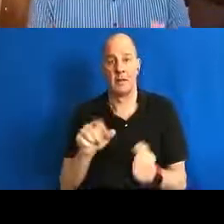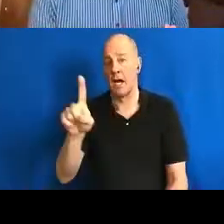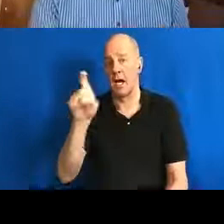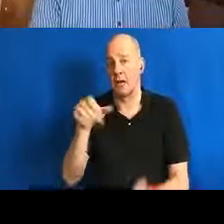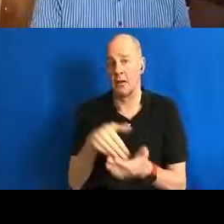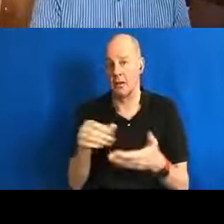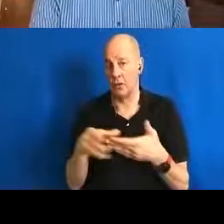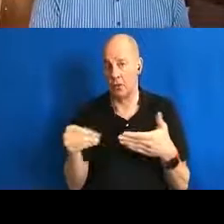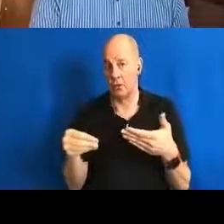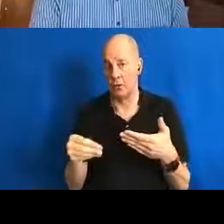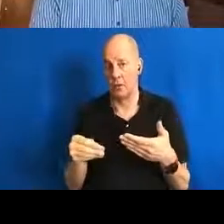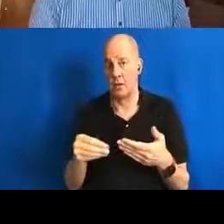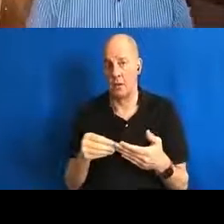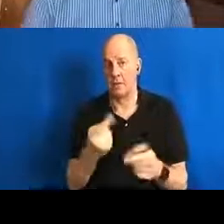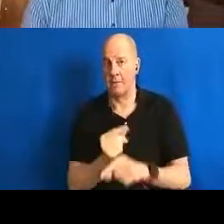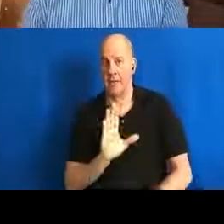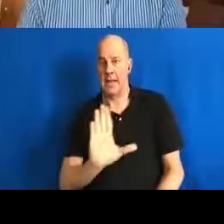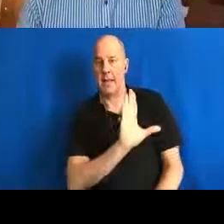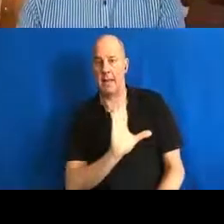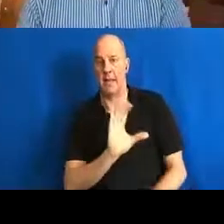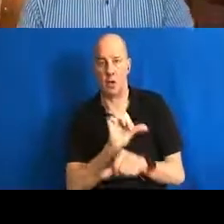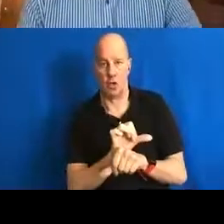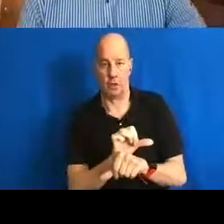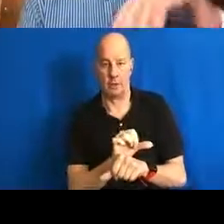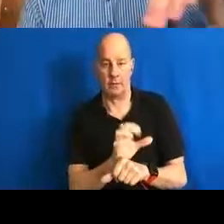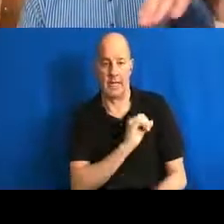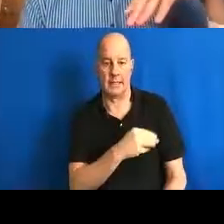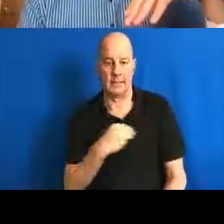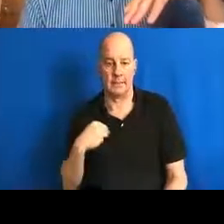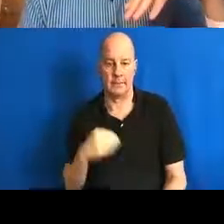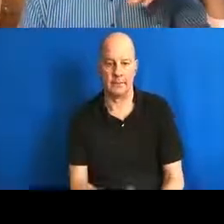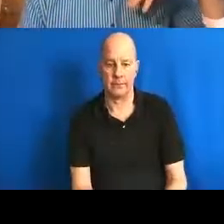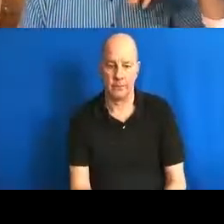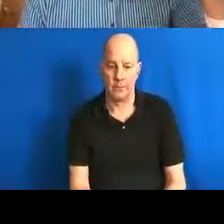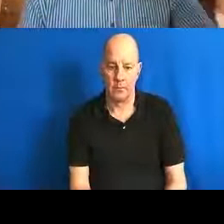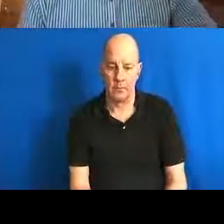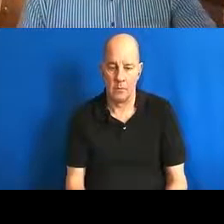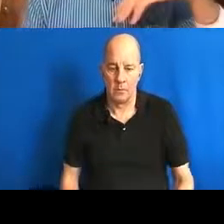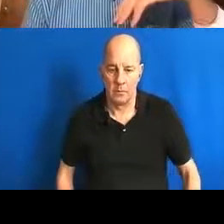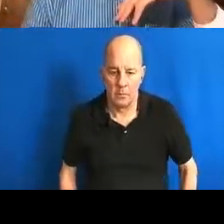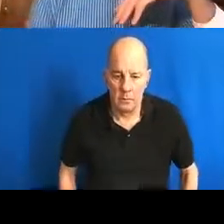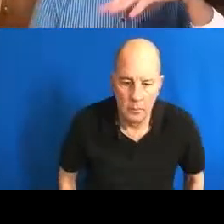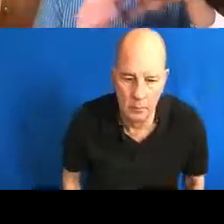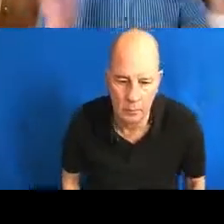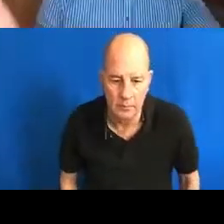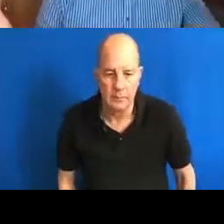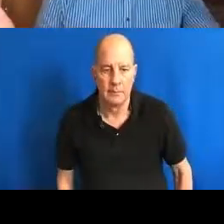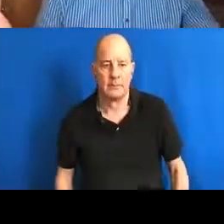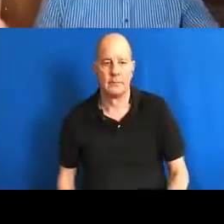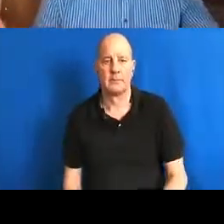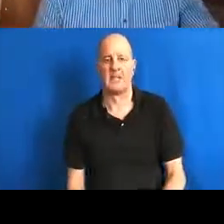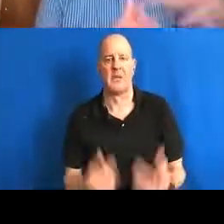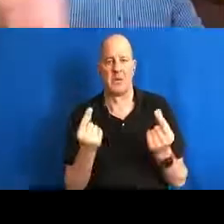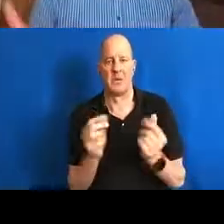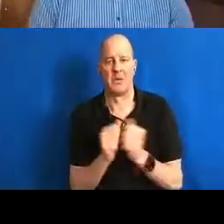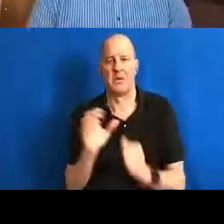is attributed to their labor as members. And so what do we do with that surplus? How are we going